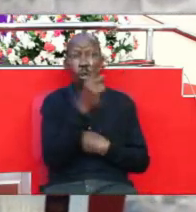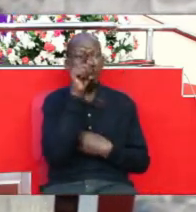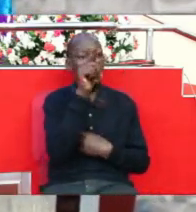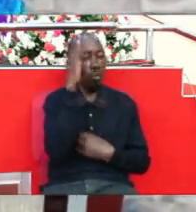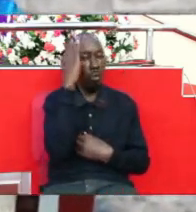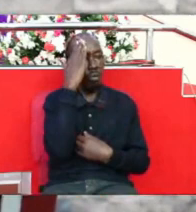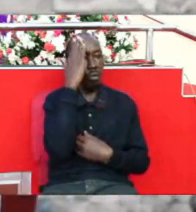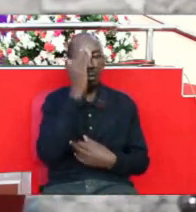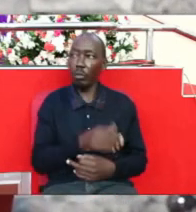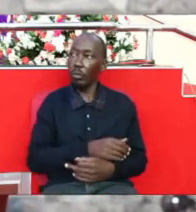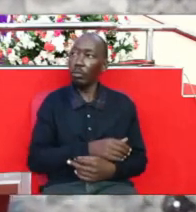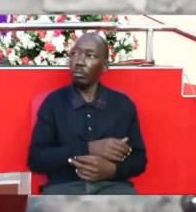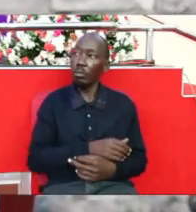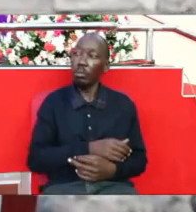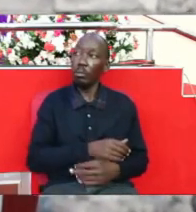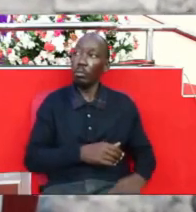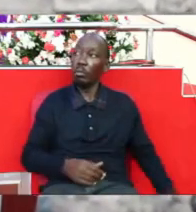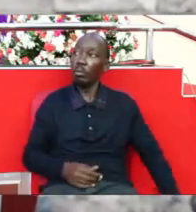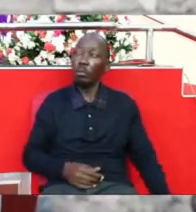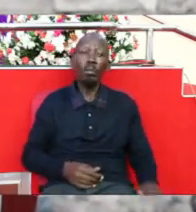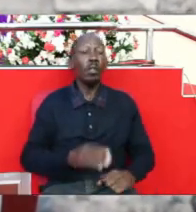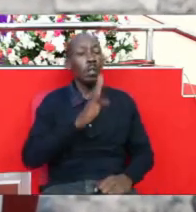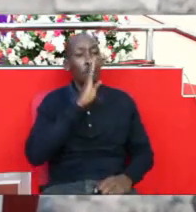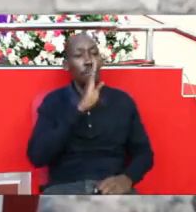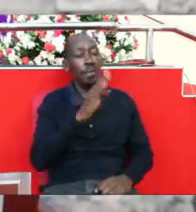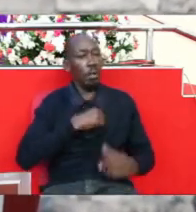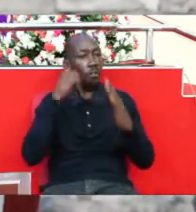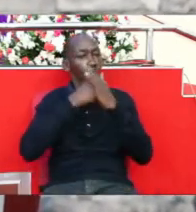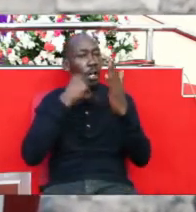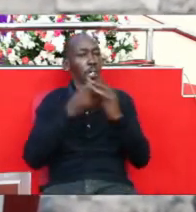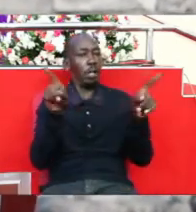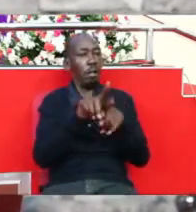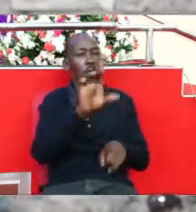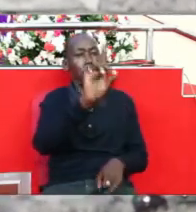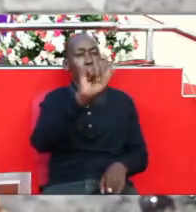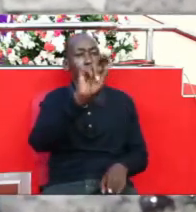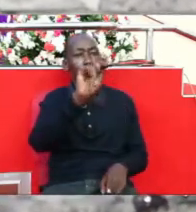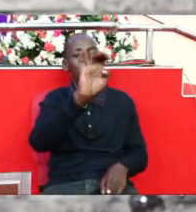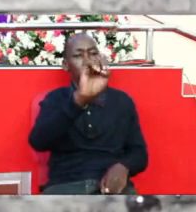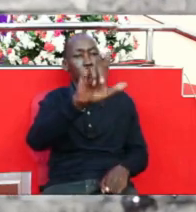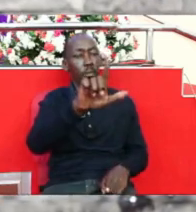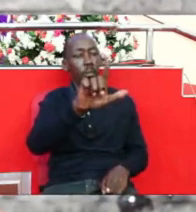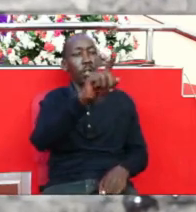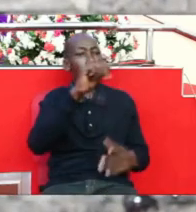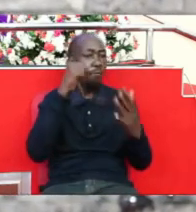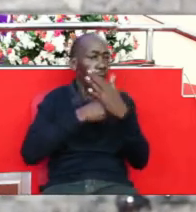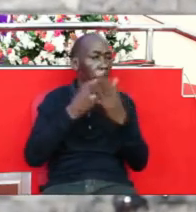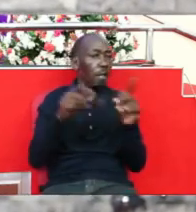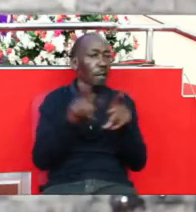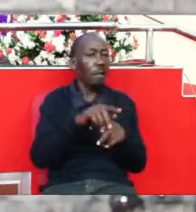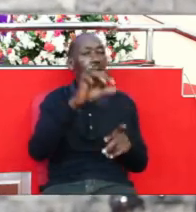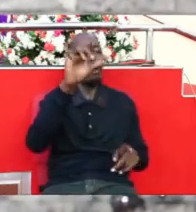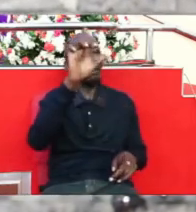kupoteza jamii yako ni wewe tu unajua. Be a fighter like Daniel. Ukuwe mpiganaji kama Danieli. Be a fighter like Gideon. Na